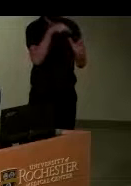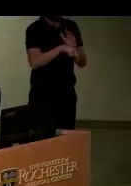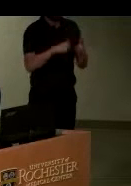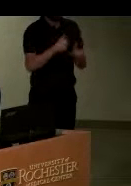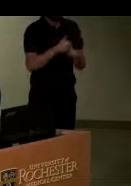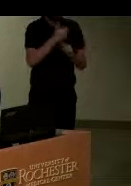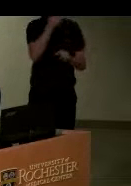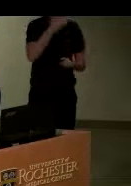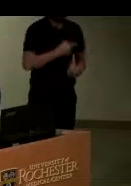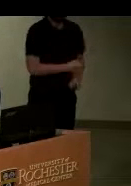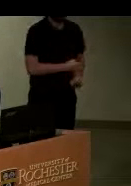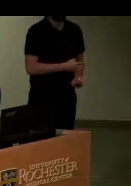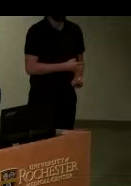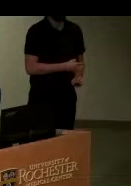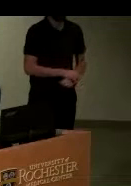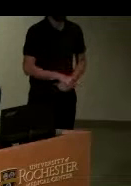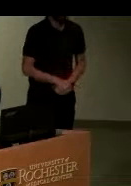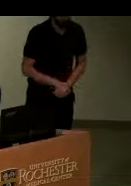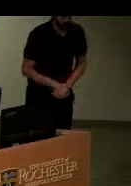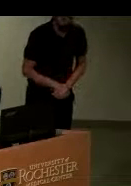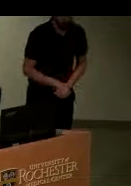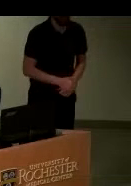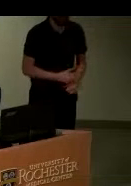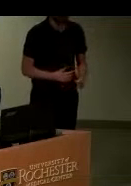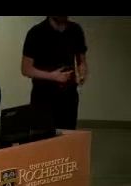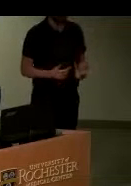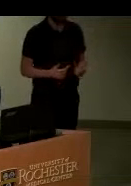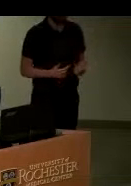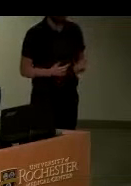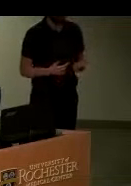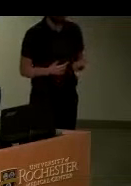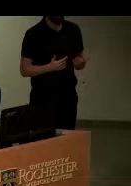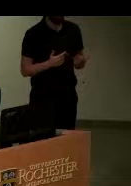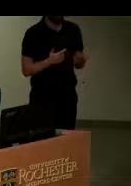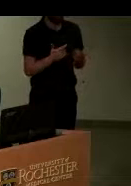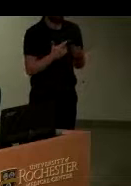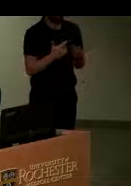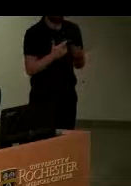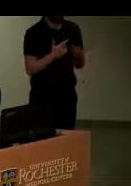Oh my God. Yes. I mean, even